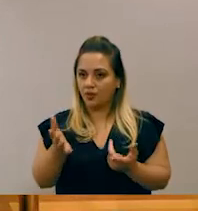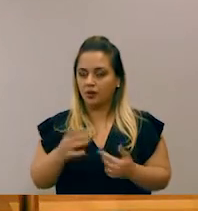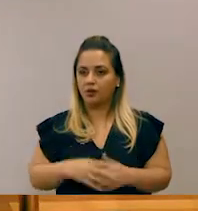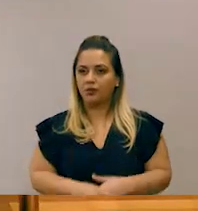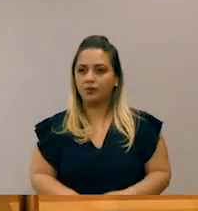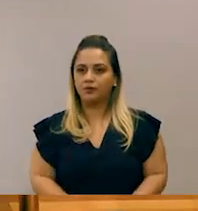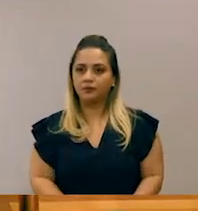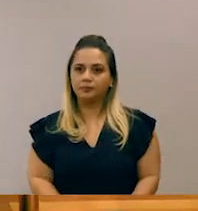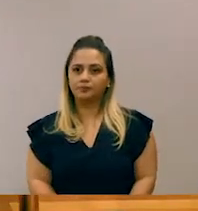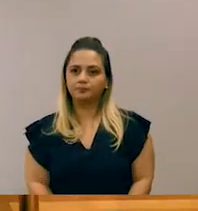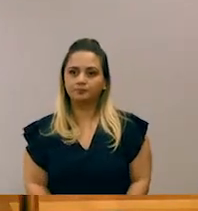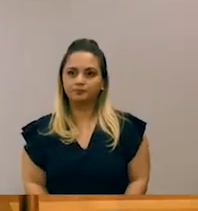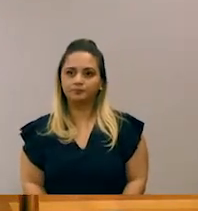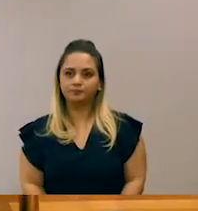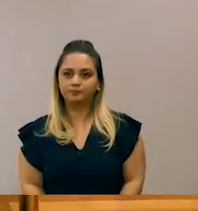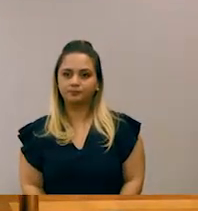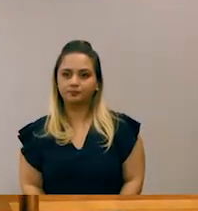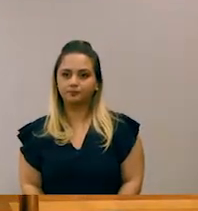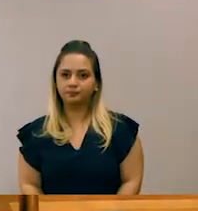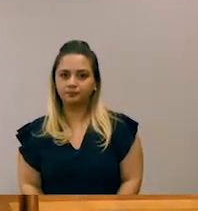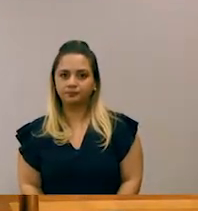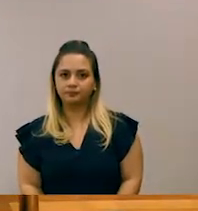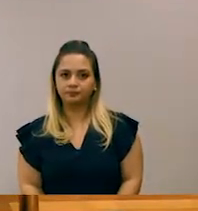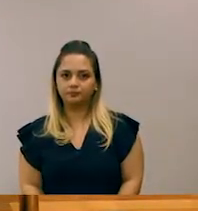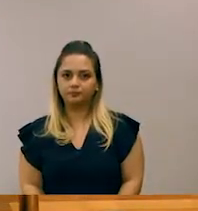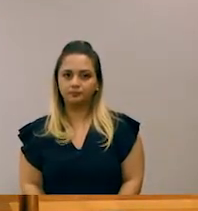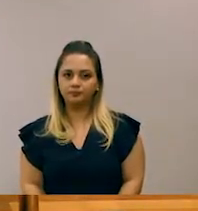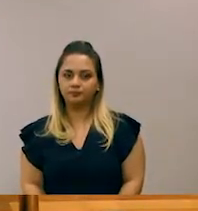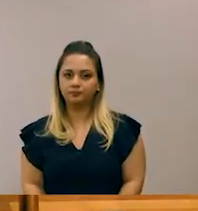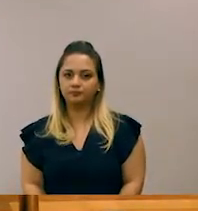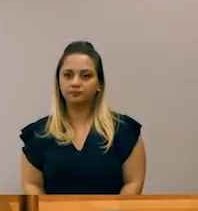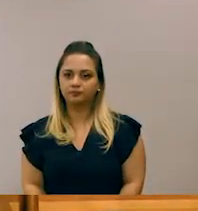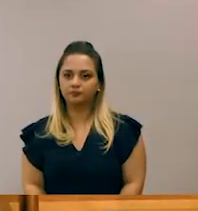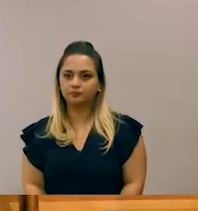the estimate of the revenues that you mentioned?